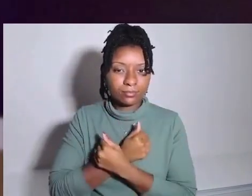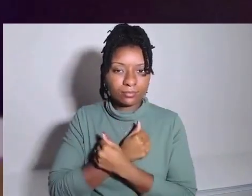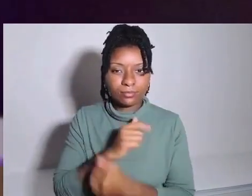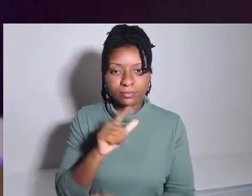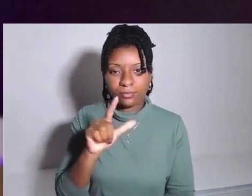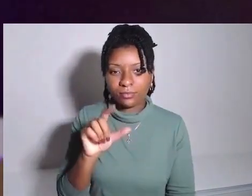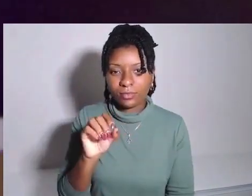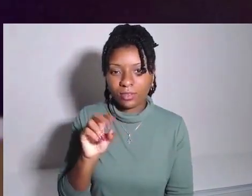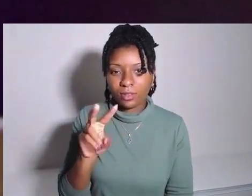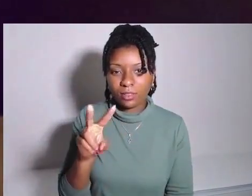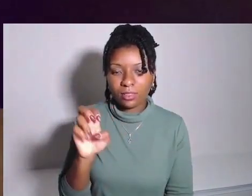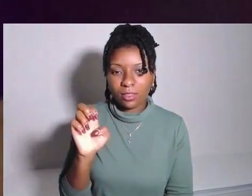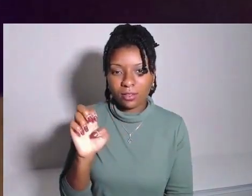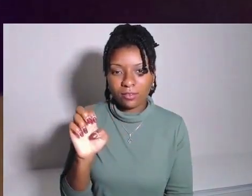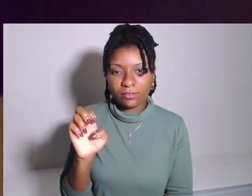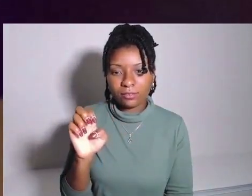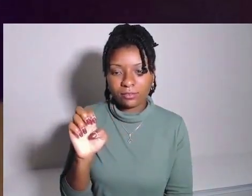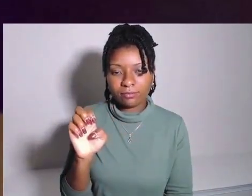Hold it.